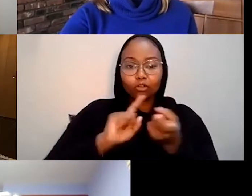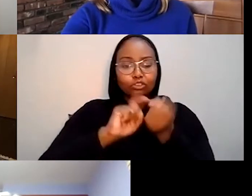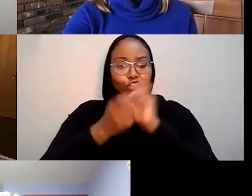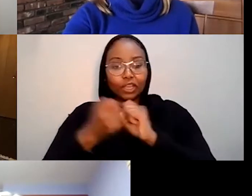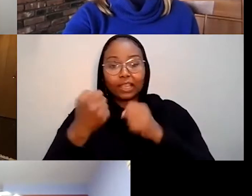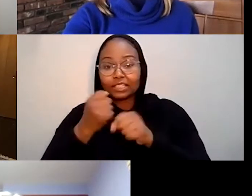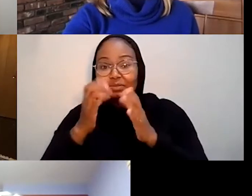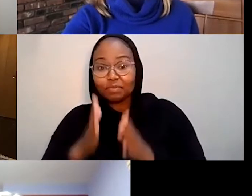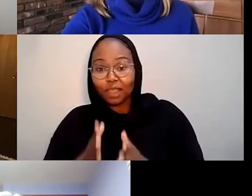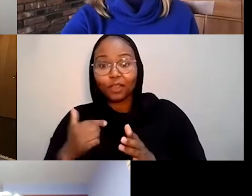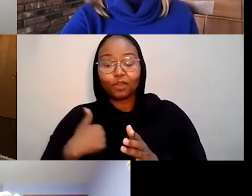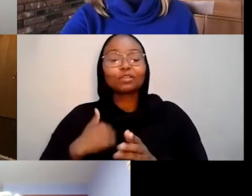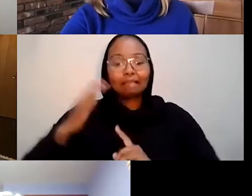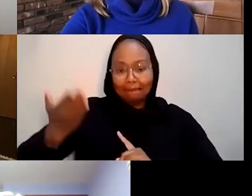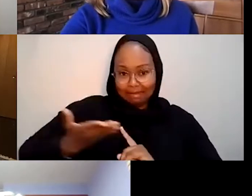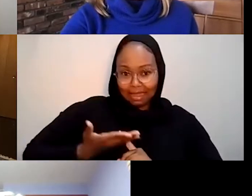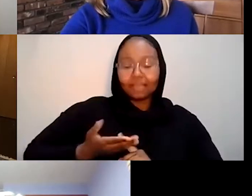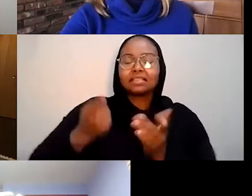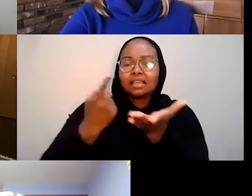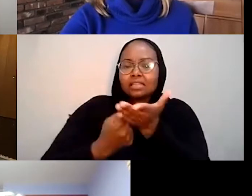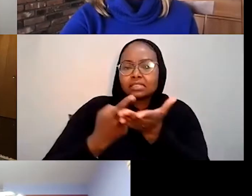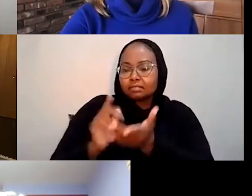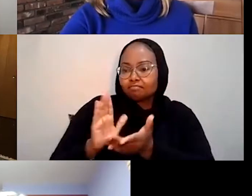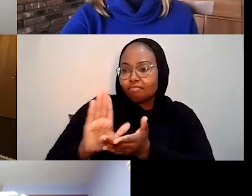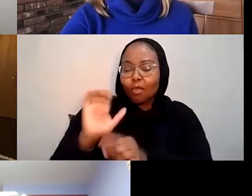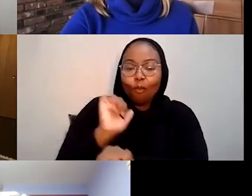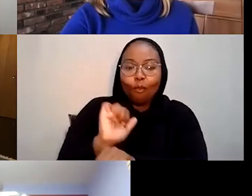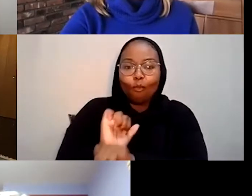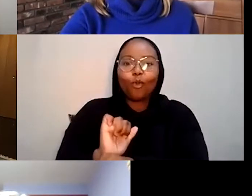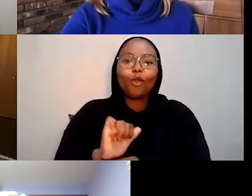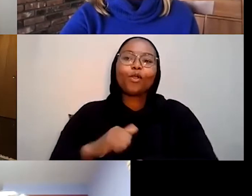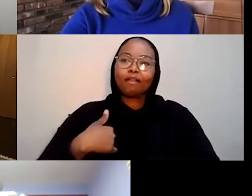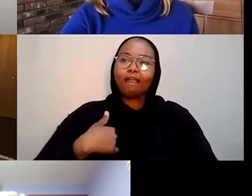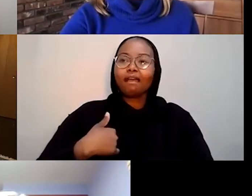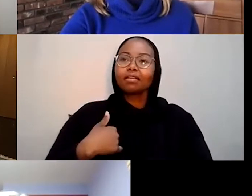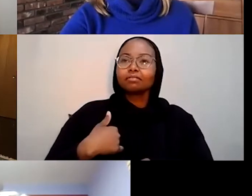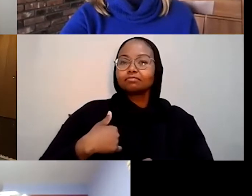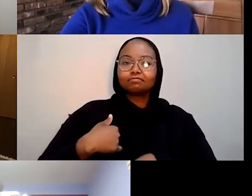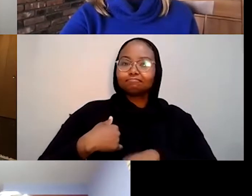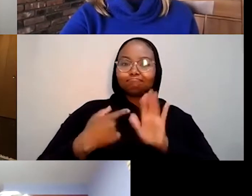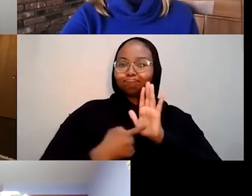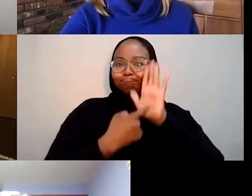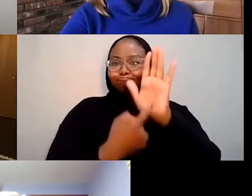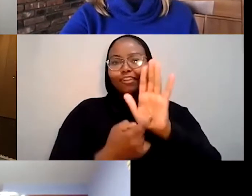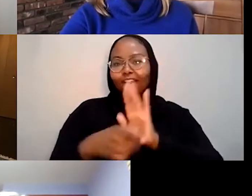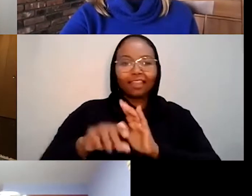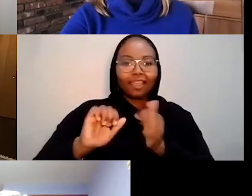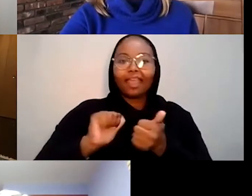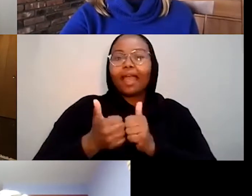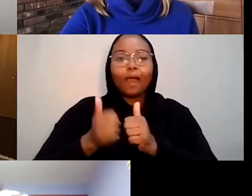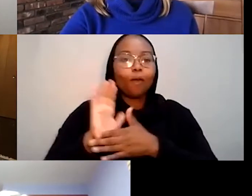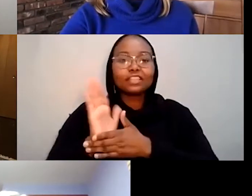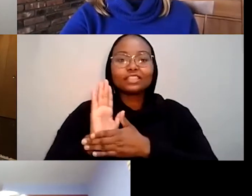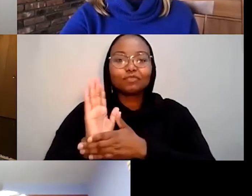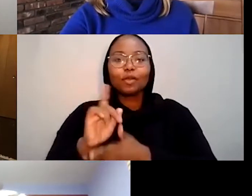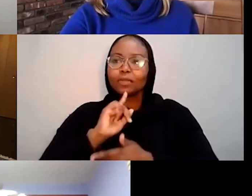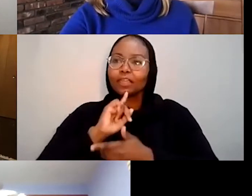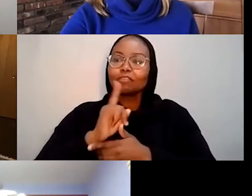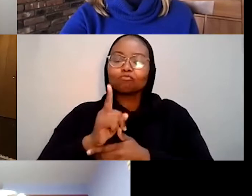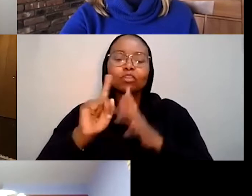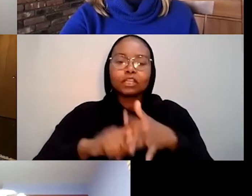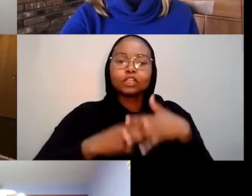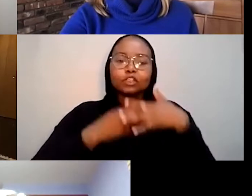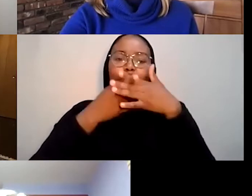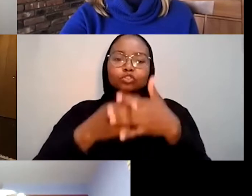guests talking about their work, highlighting some of the ways the film can be a catalyst for dialogue, bridge